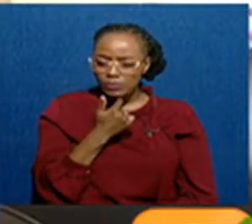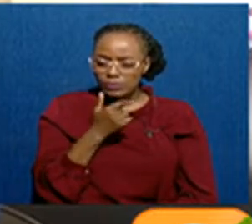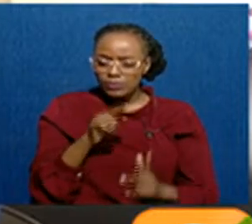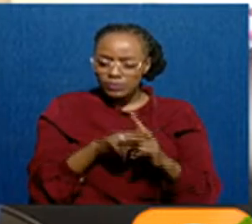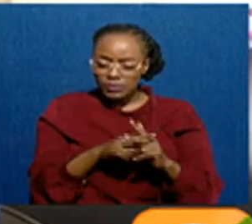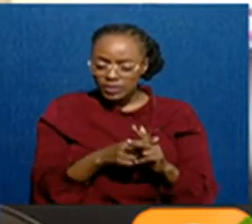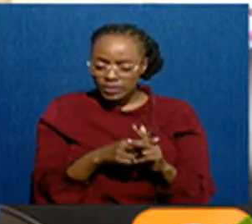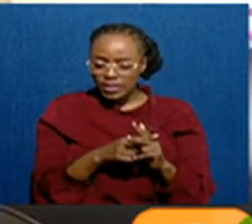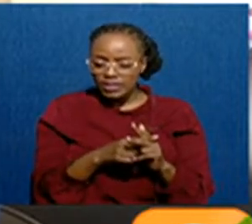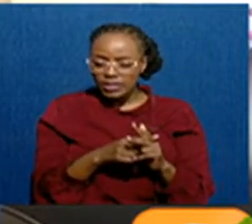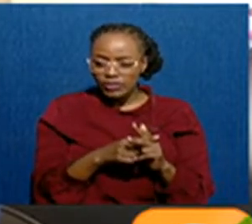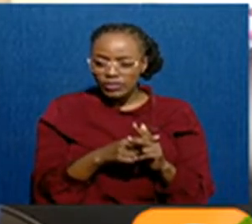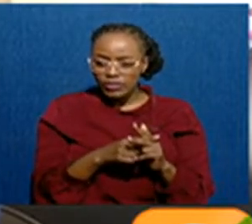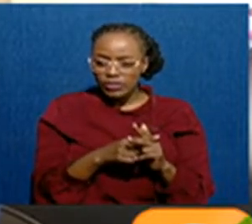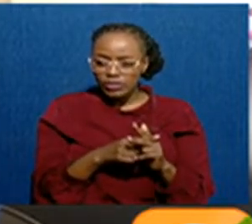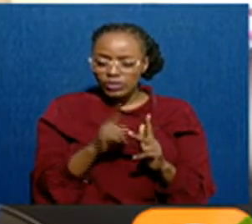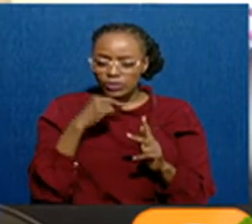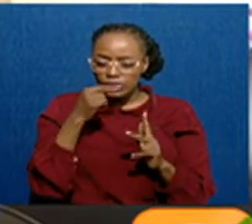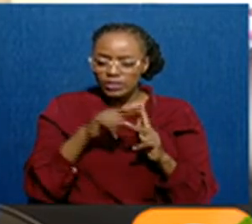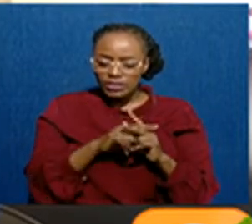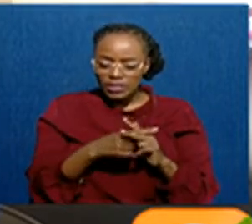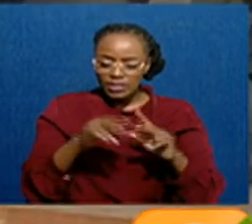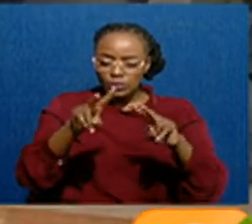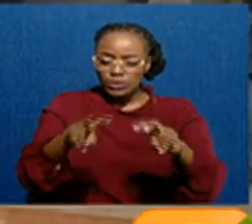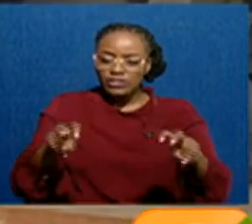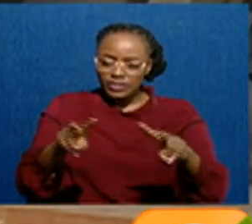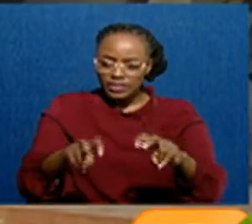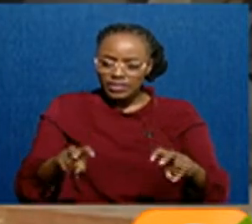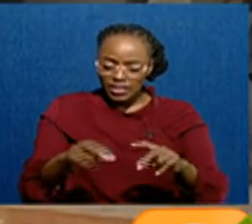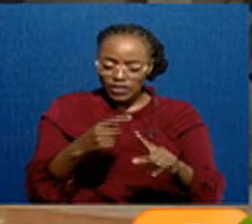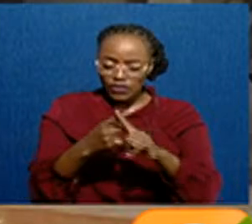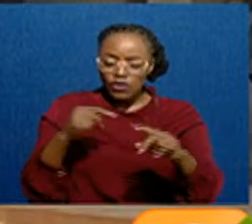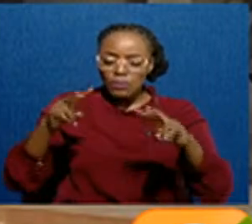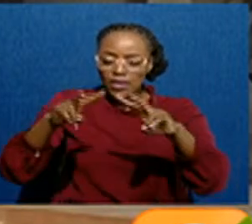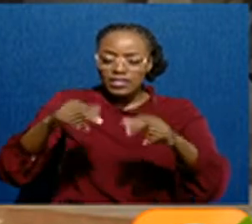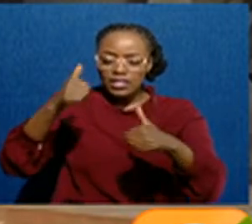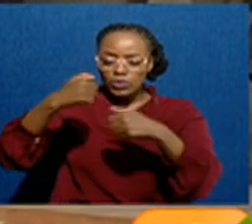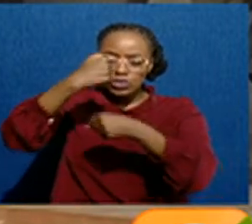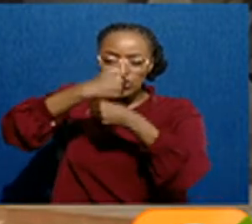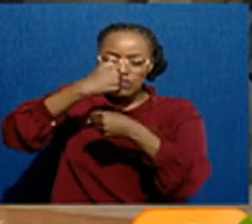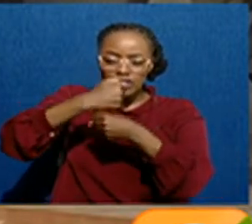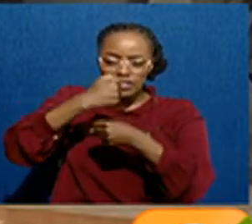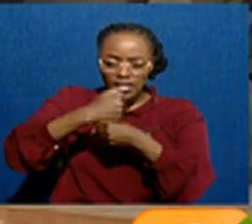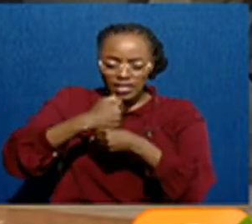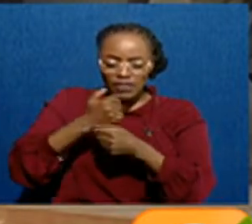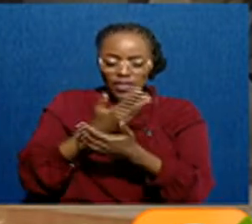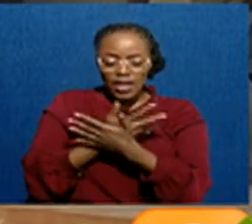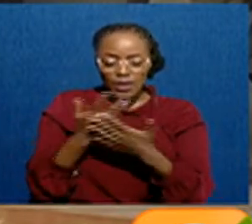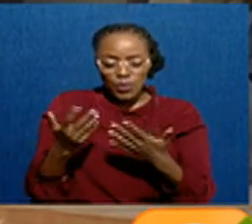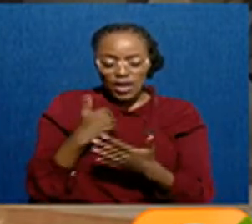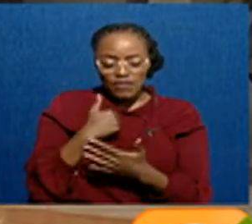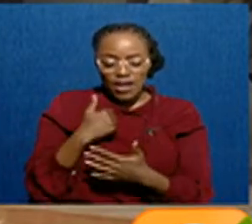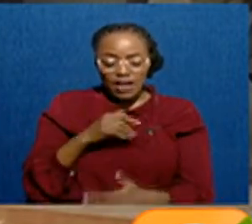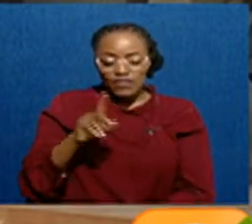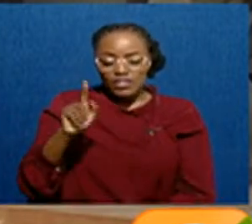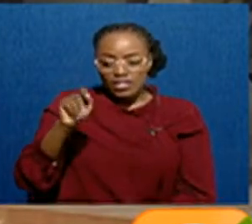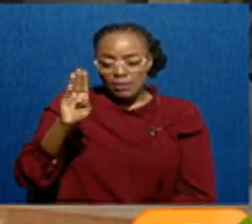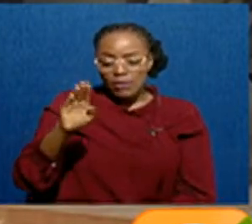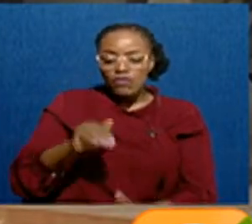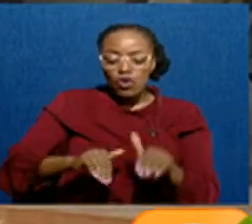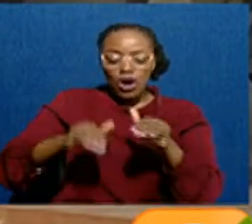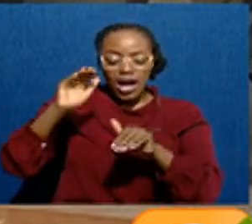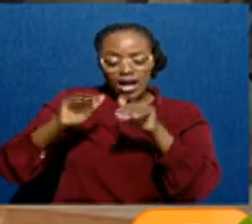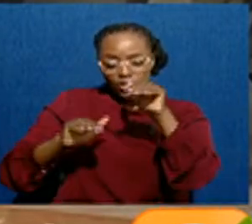anaanzia kuanzia investigations. Kulingana na utafiti, pali popote ambapo kuna kifua kikuu kwa watu